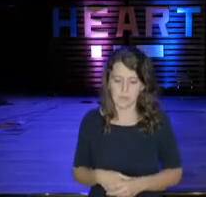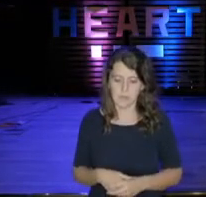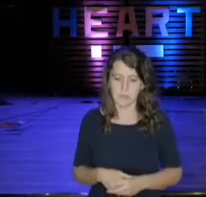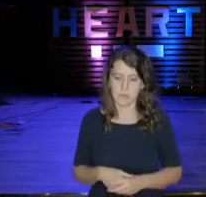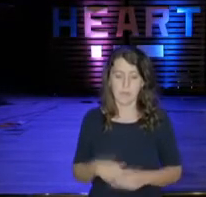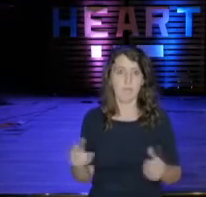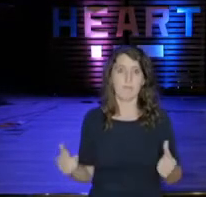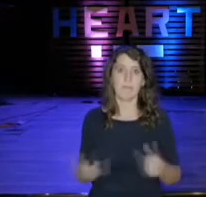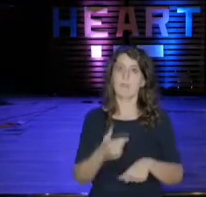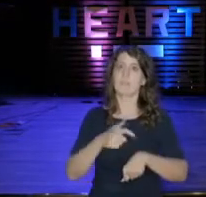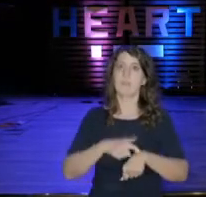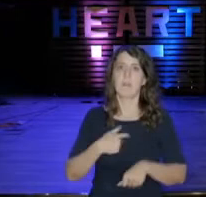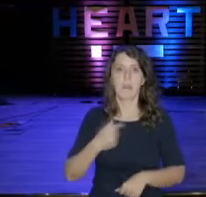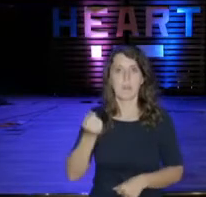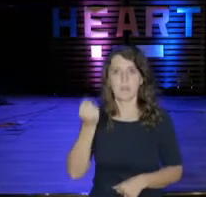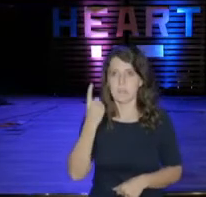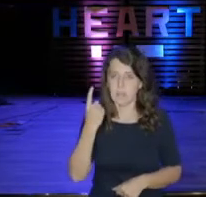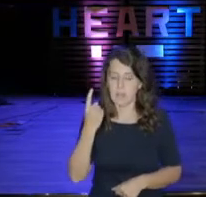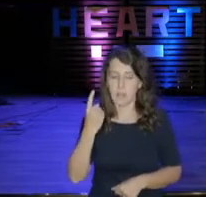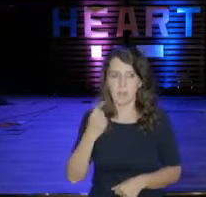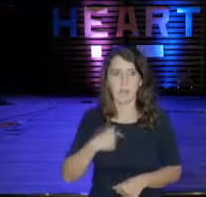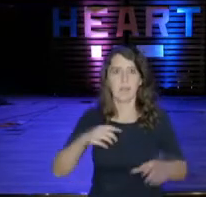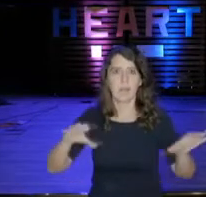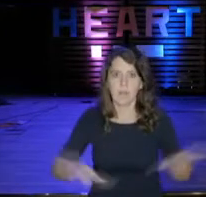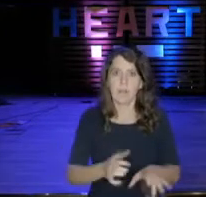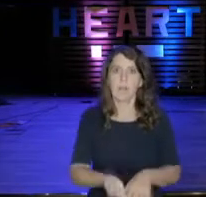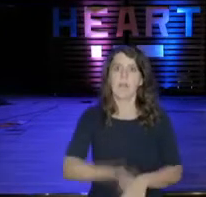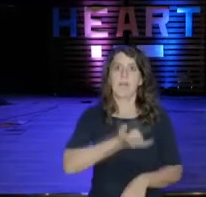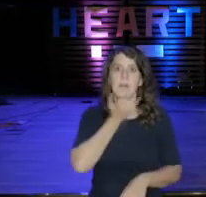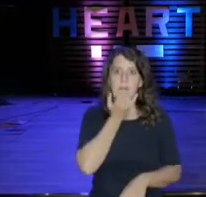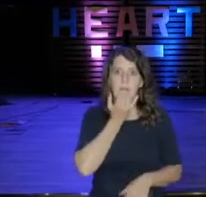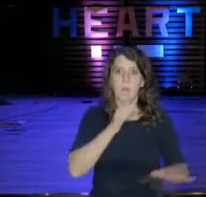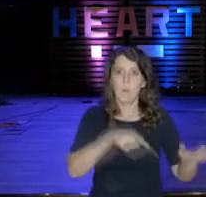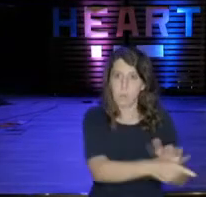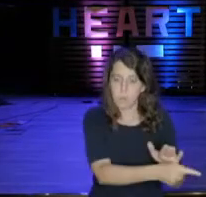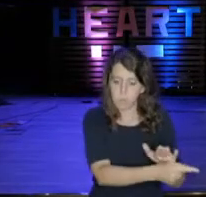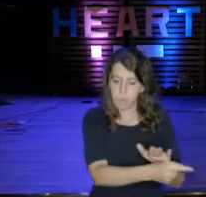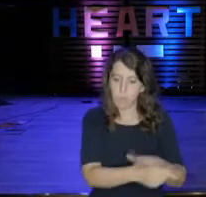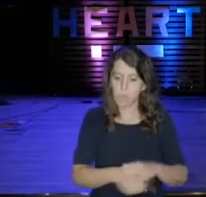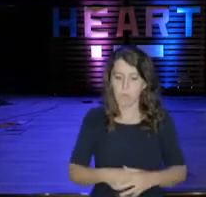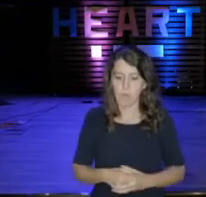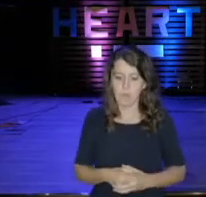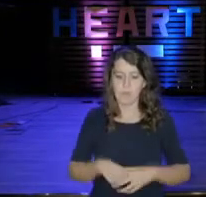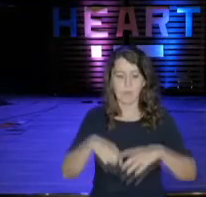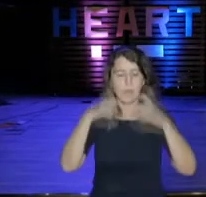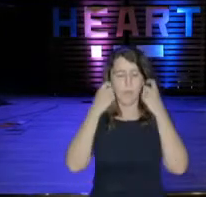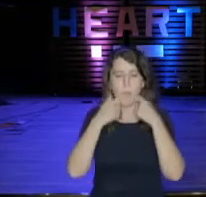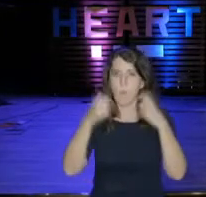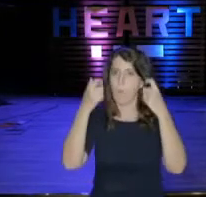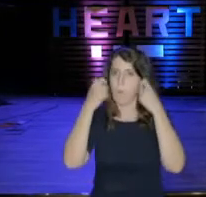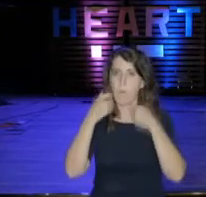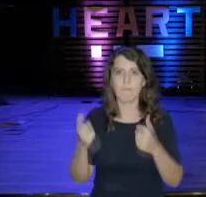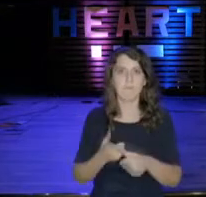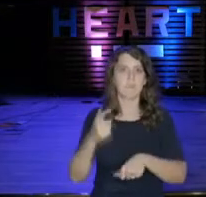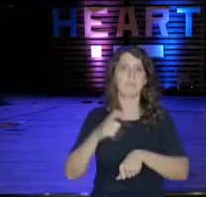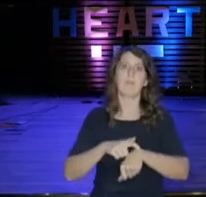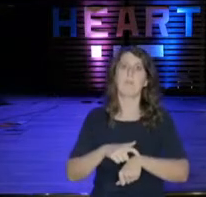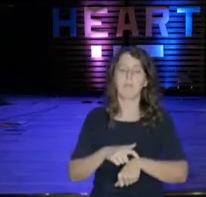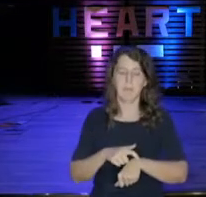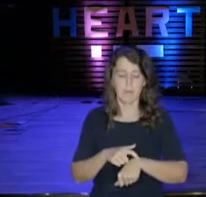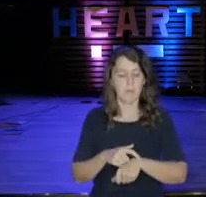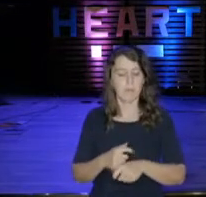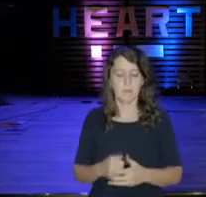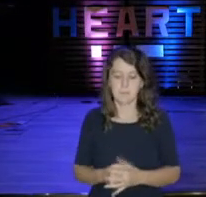She said, "For the first time, I realized what I had done." She said she began to cry that night for the first time in many